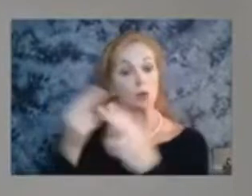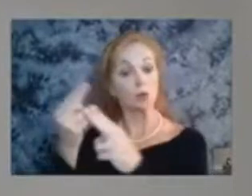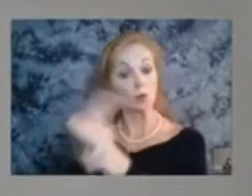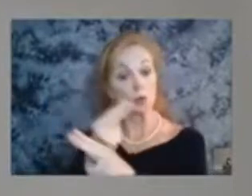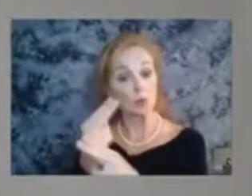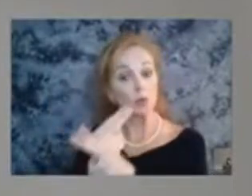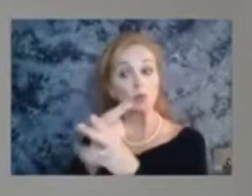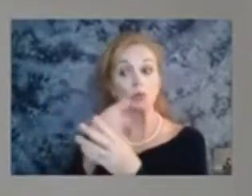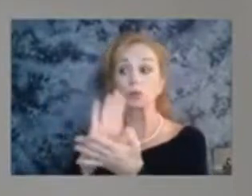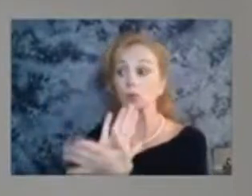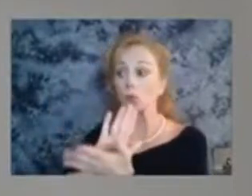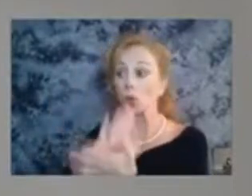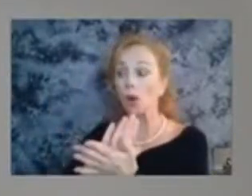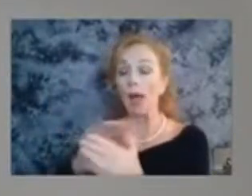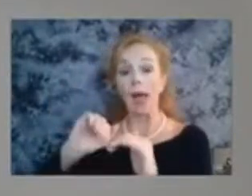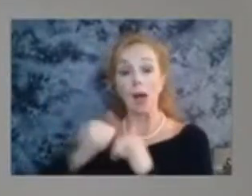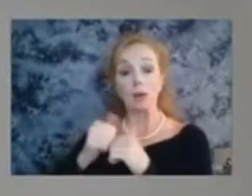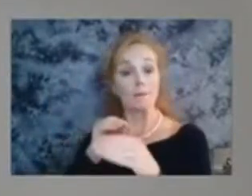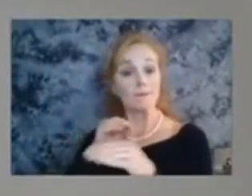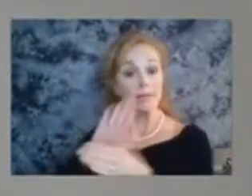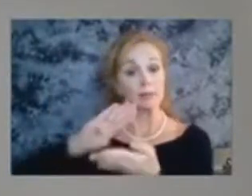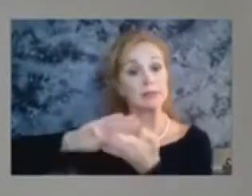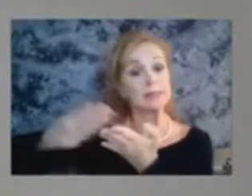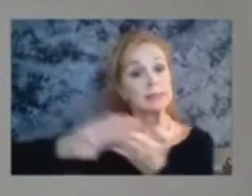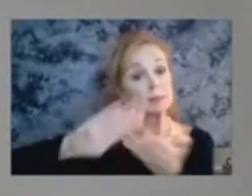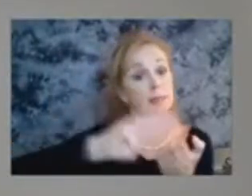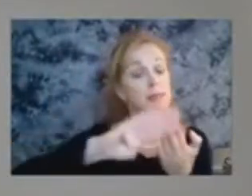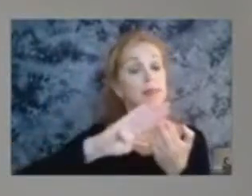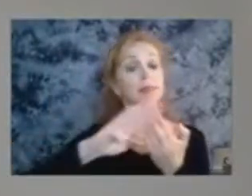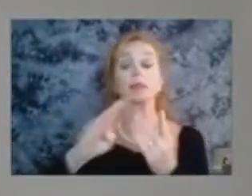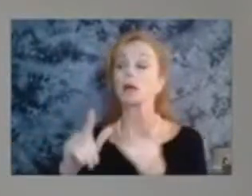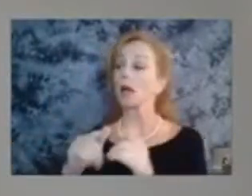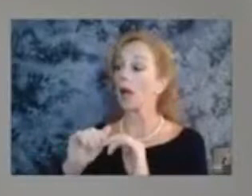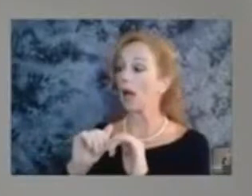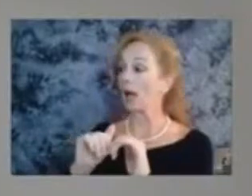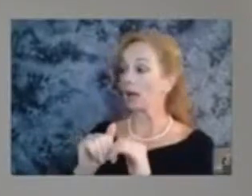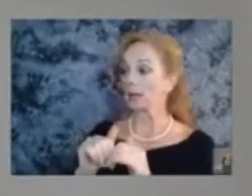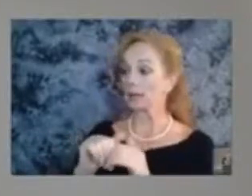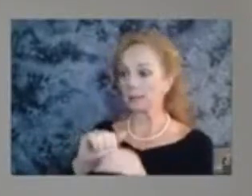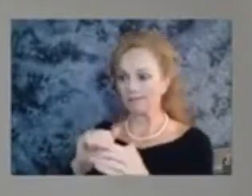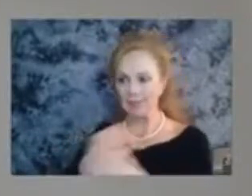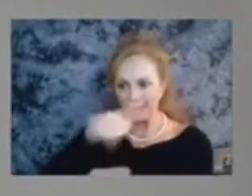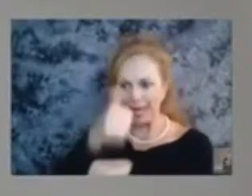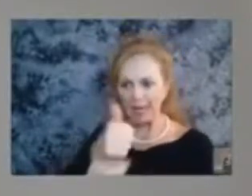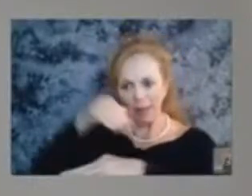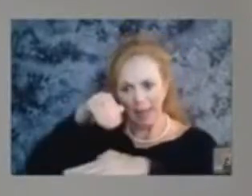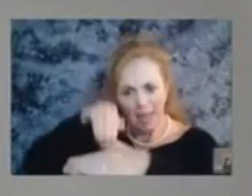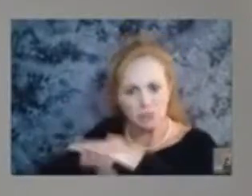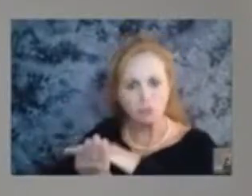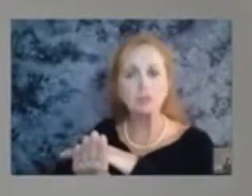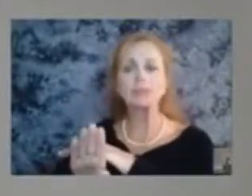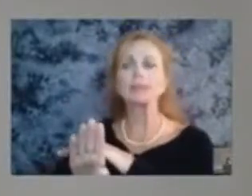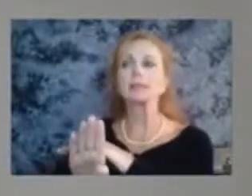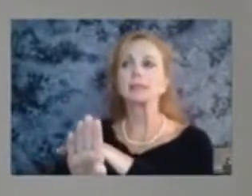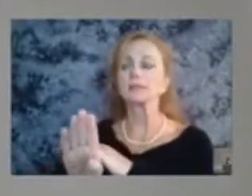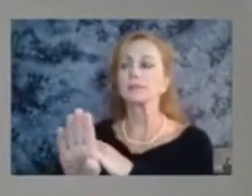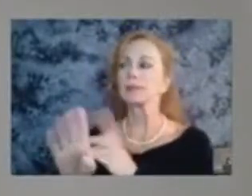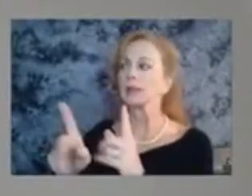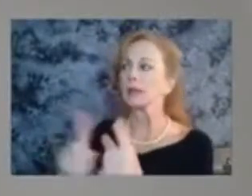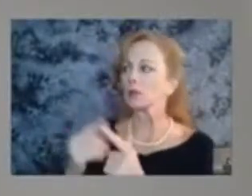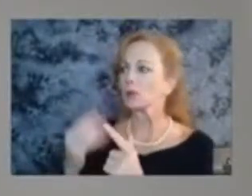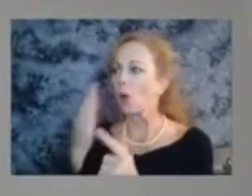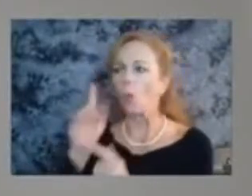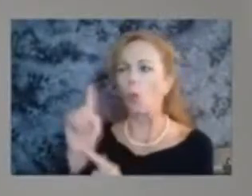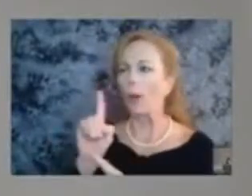dismiss. We've asked schools to designate entrances because we do need to execute on symptom screening, so we need to know where